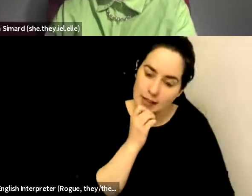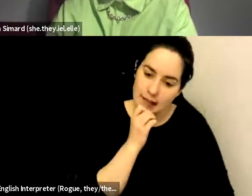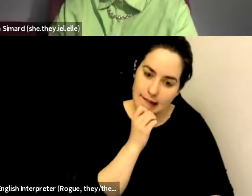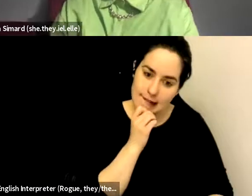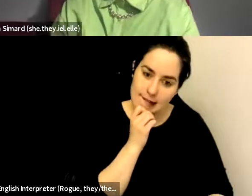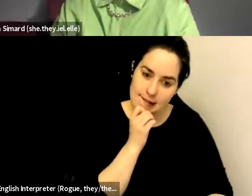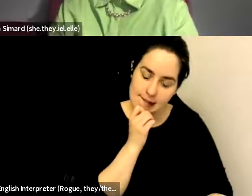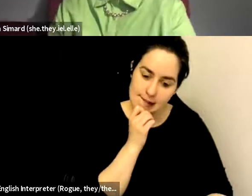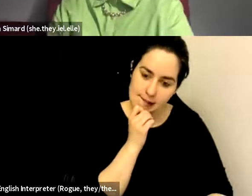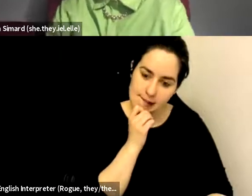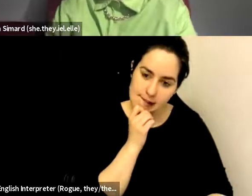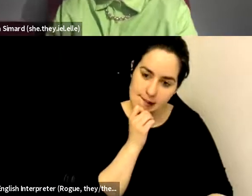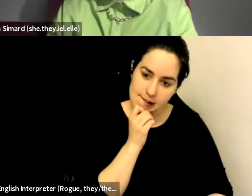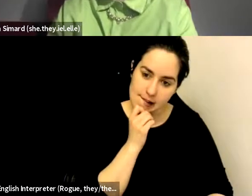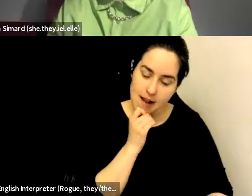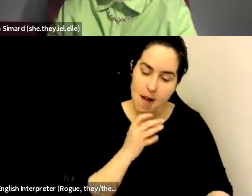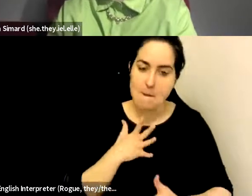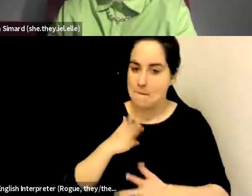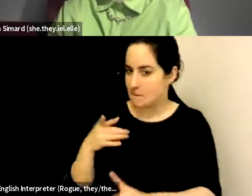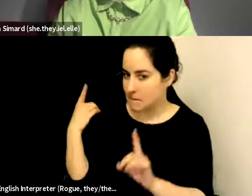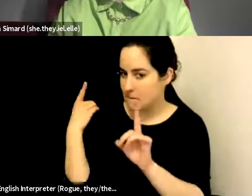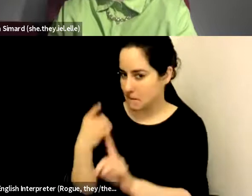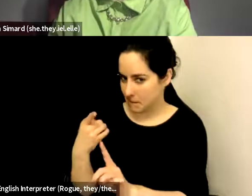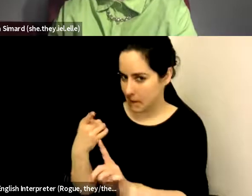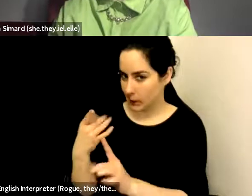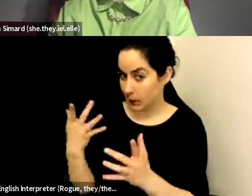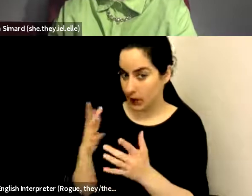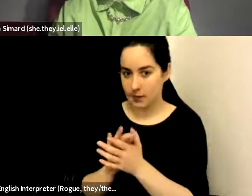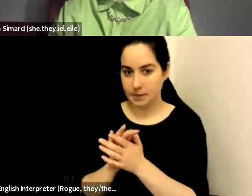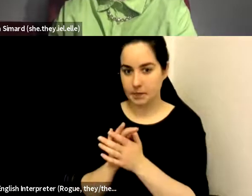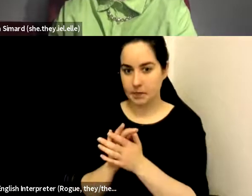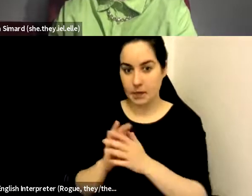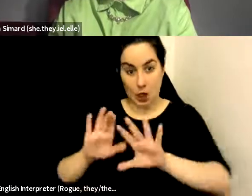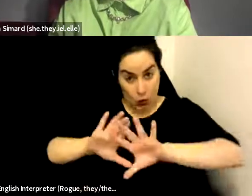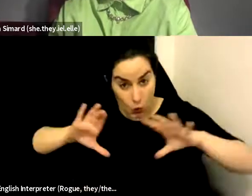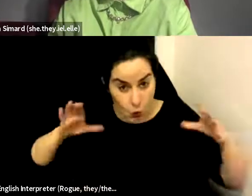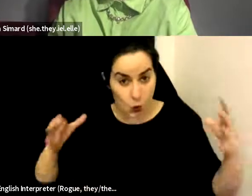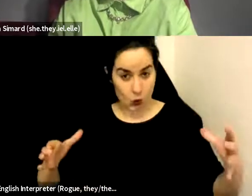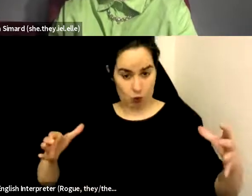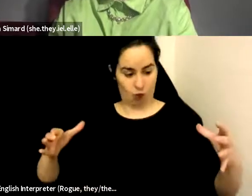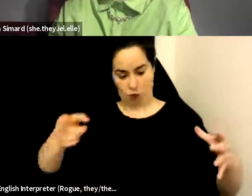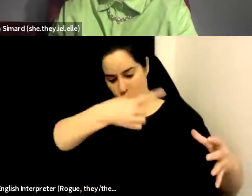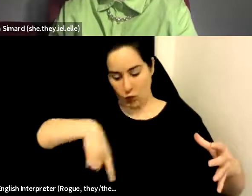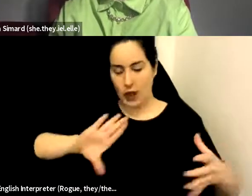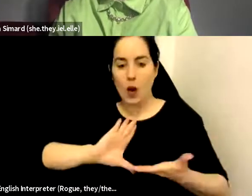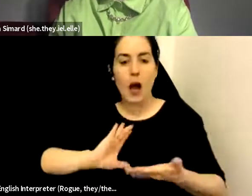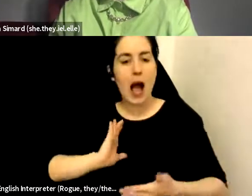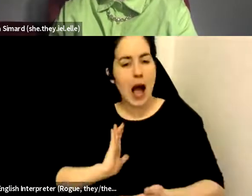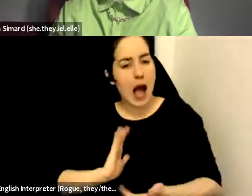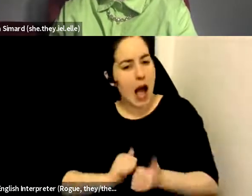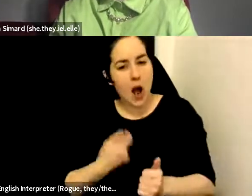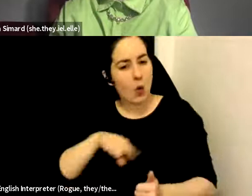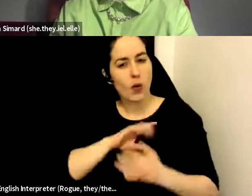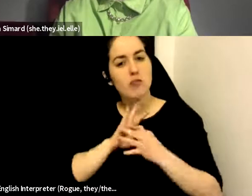get people to shift our collective thinking about how we relate to the land and how our bodies relate